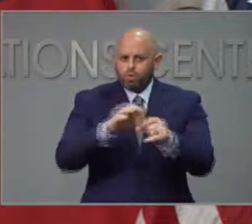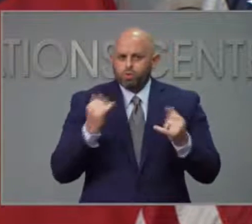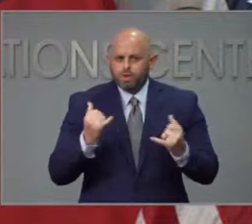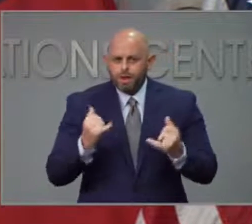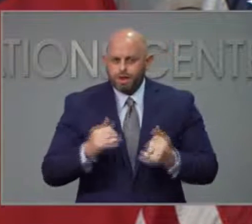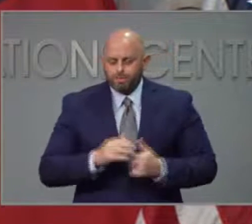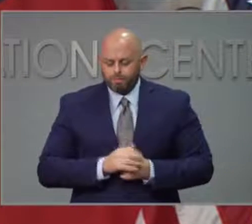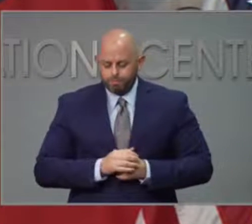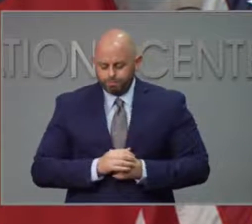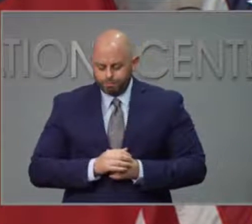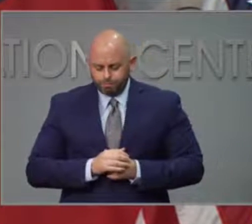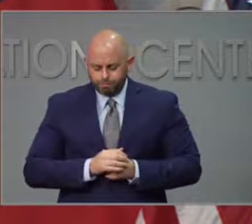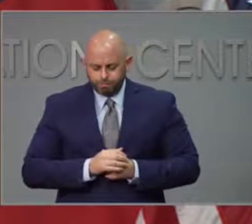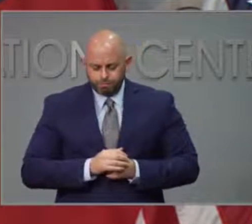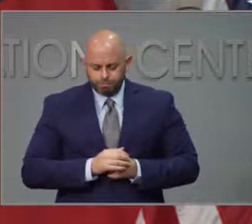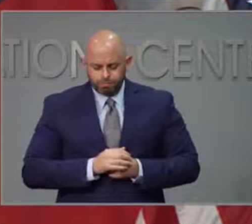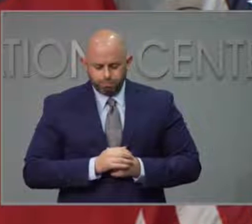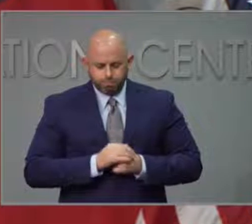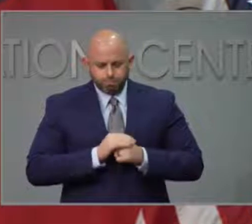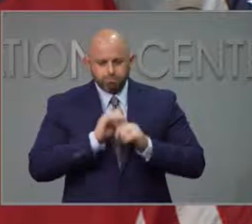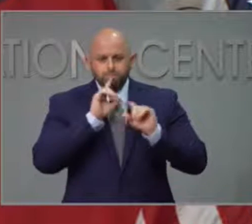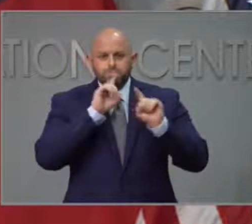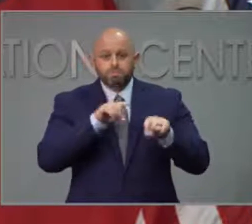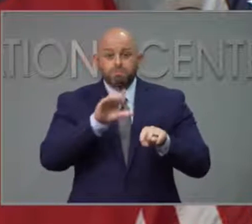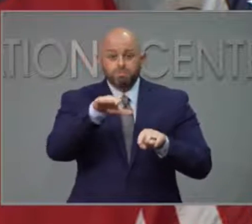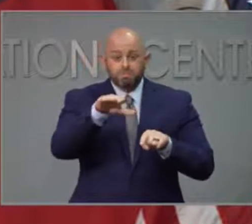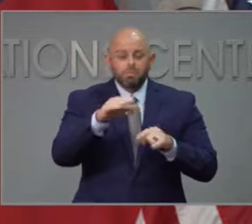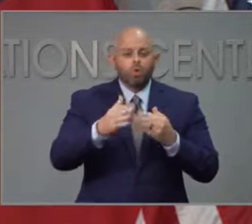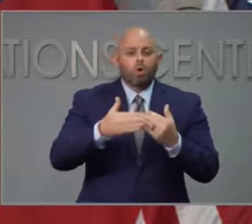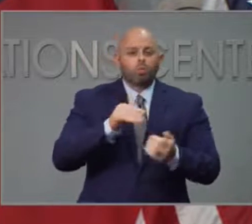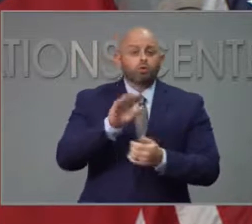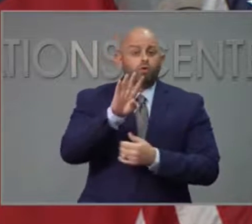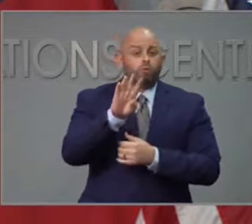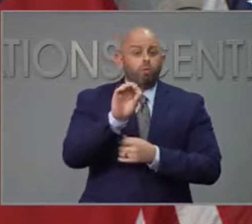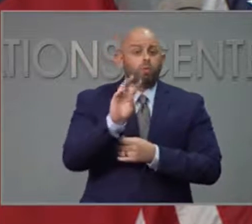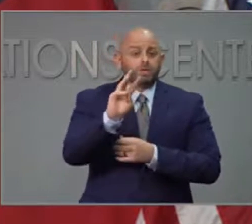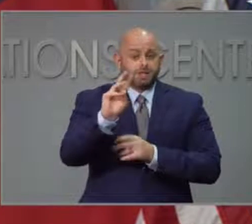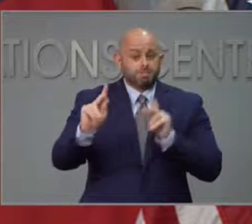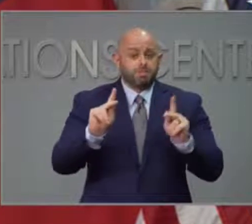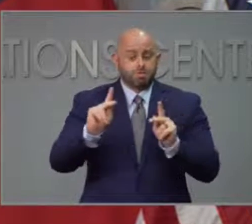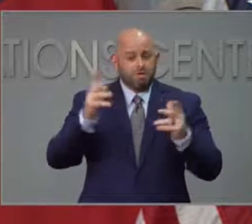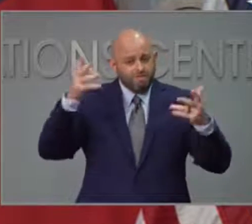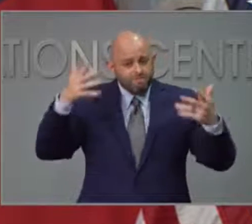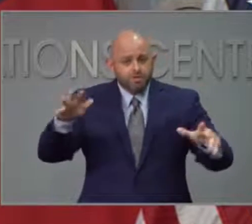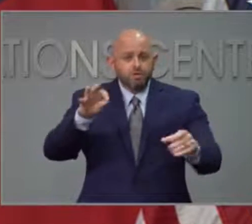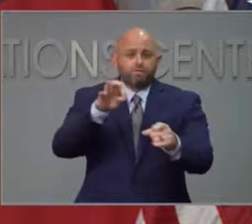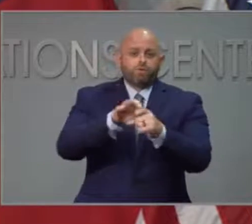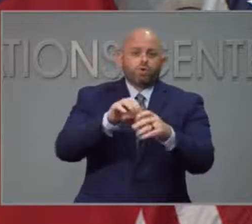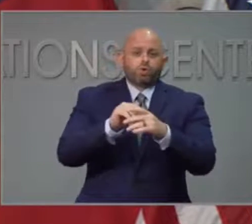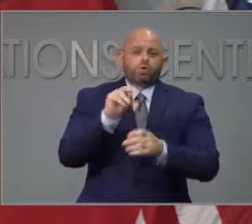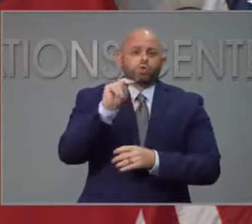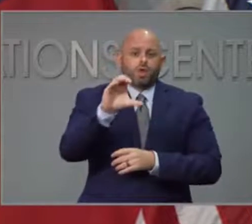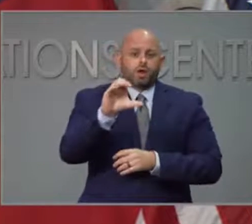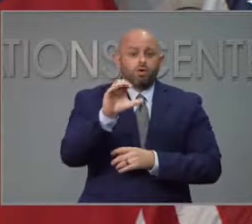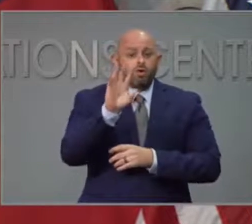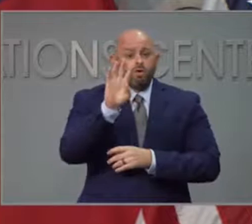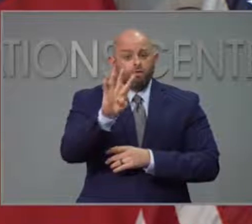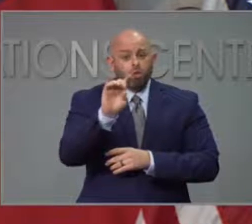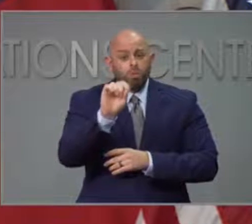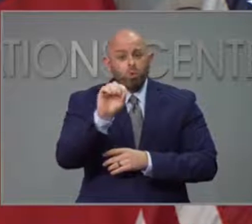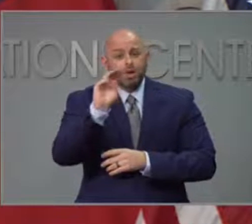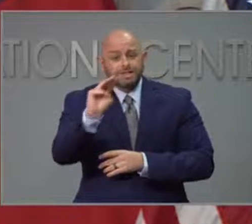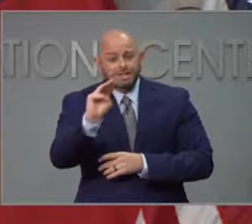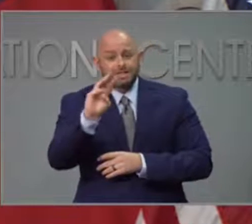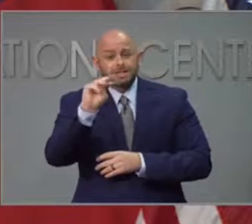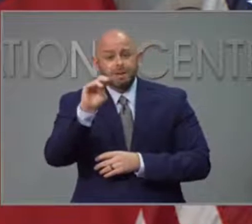everyone should be that nearly 4.6 million ballots have already been cast by North Carolinians, and that has happened